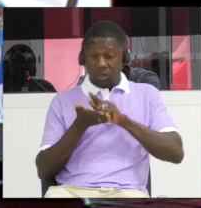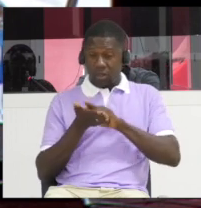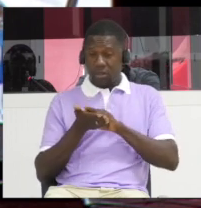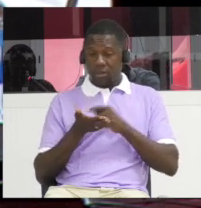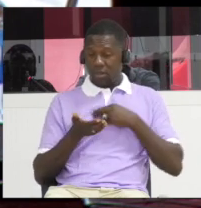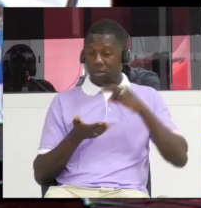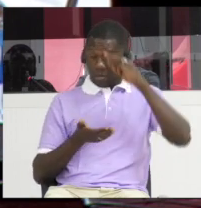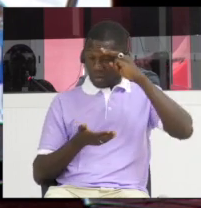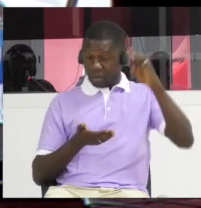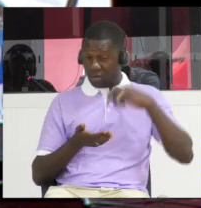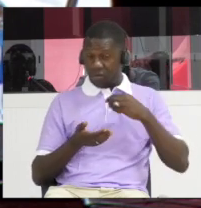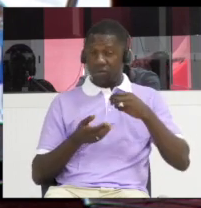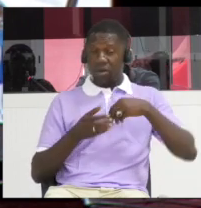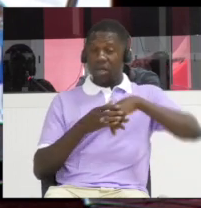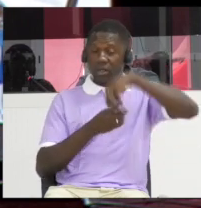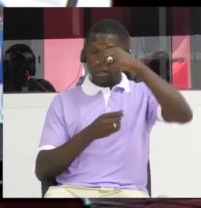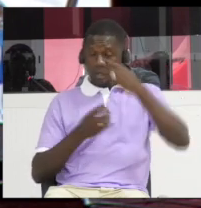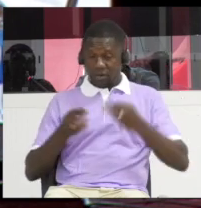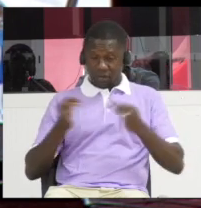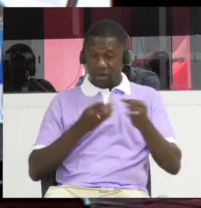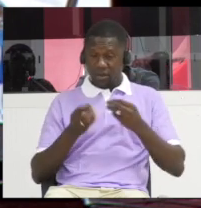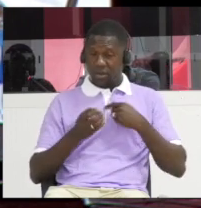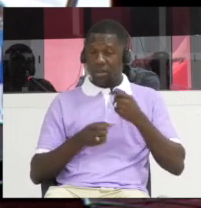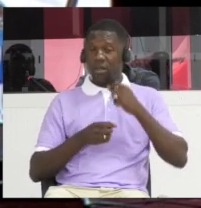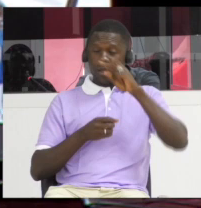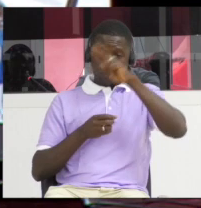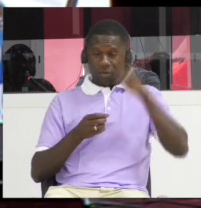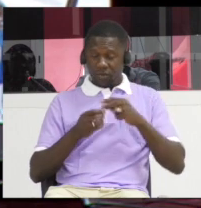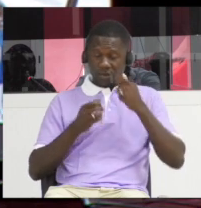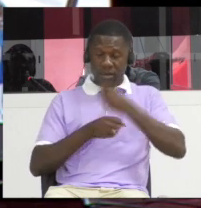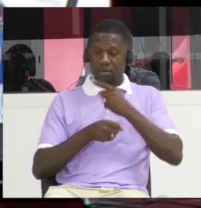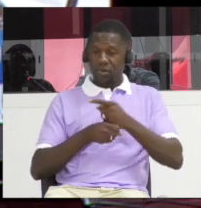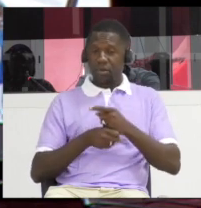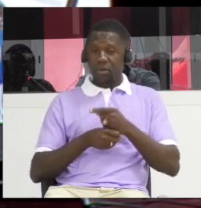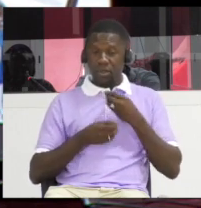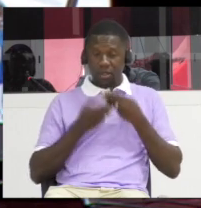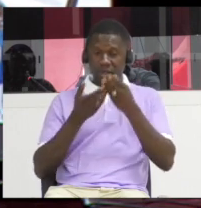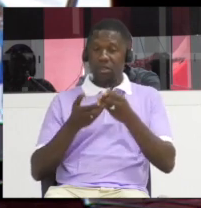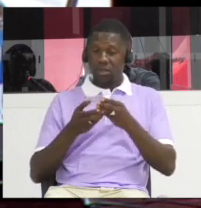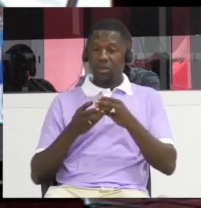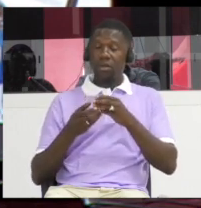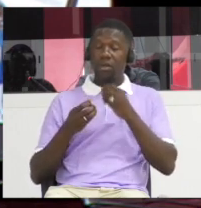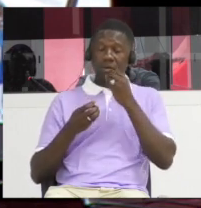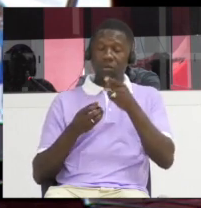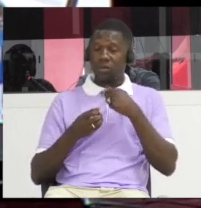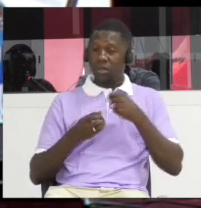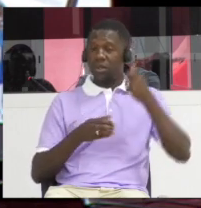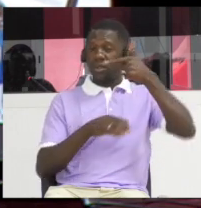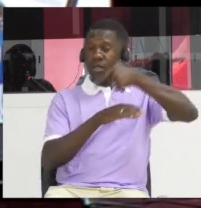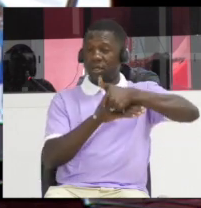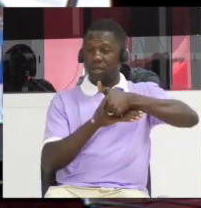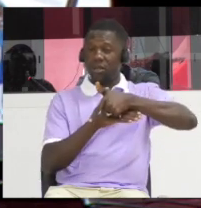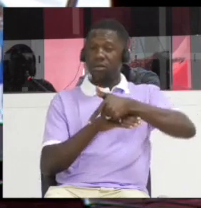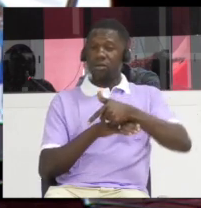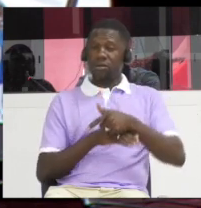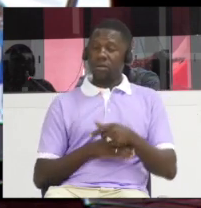The Ministry of External Affairs of the Republic of the Gambia presents its compliments to the High Commission of the